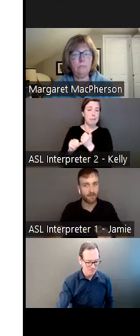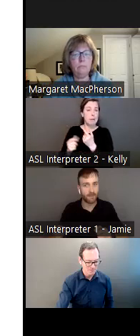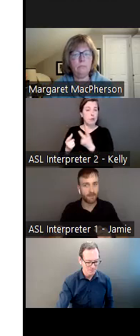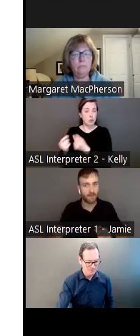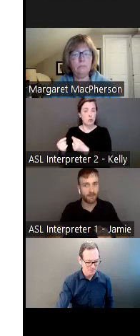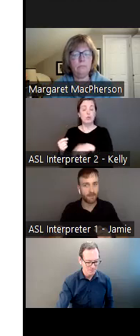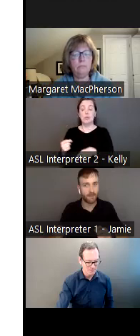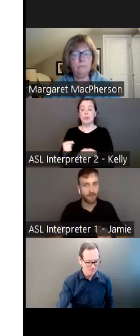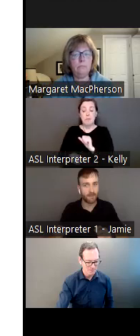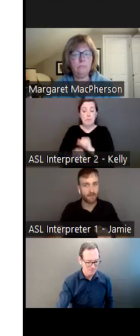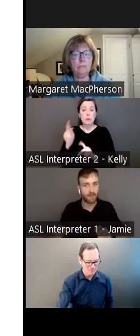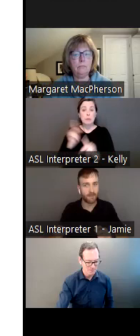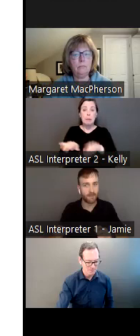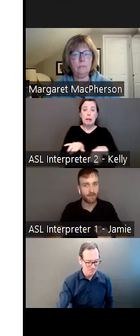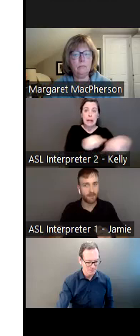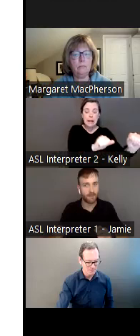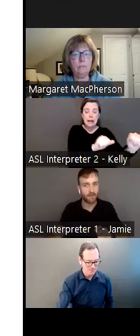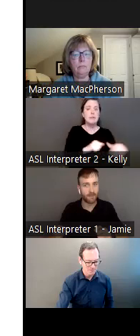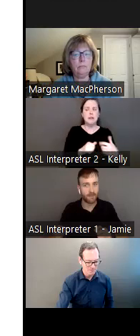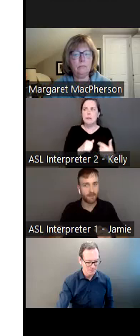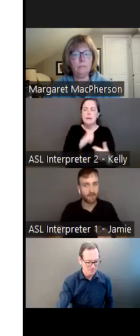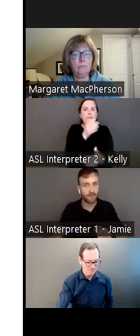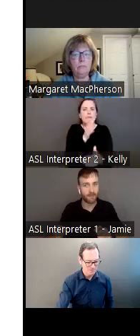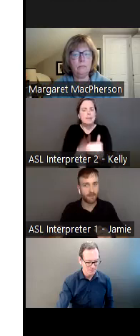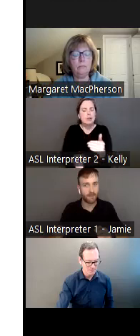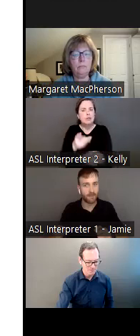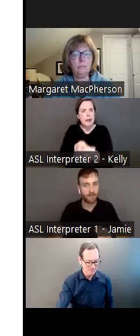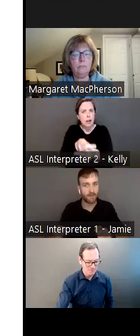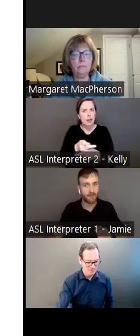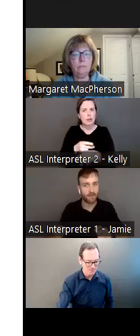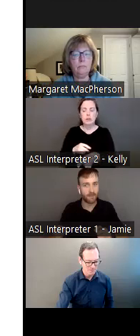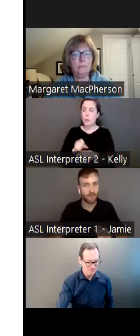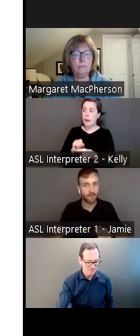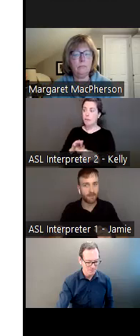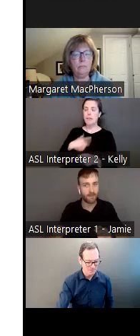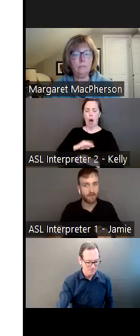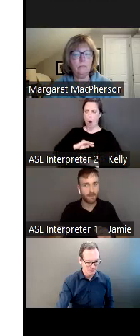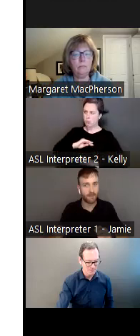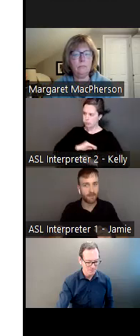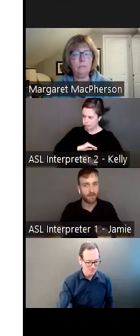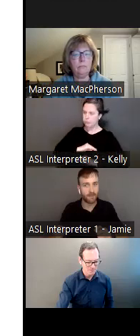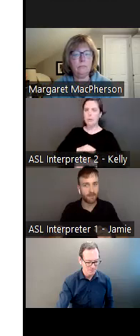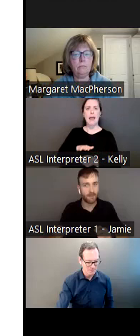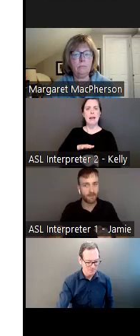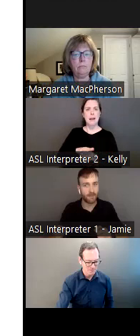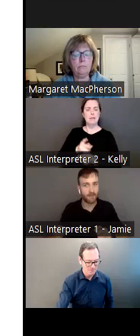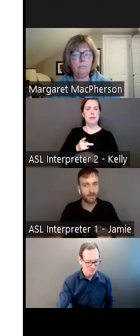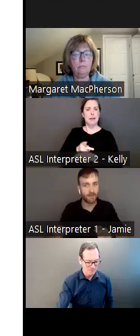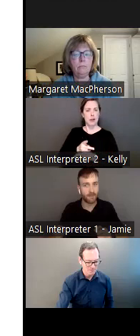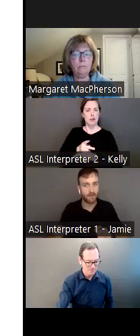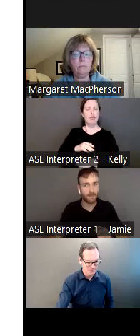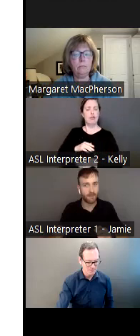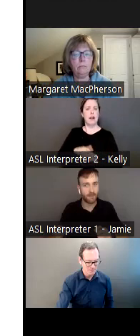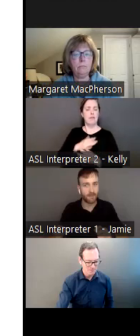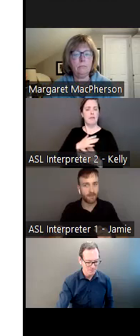complete. So when people felt they were being treated with compassion, respect, and in these equity-promoting ways, they didn't leave before they